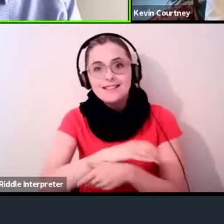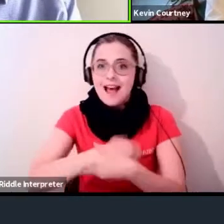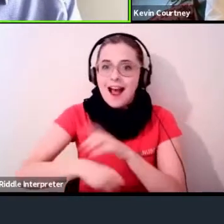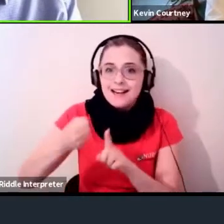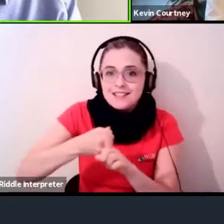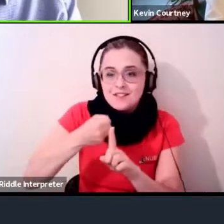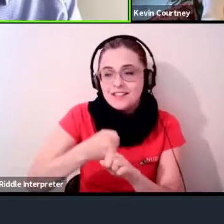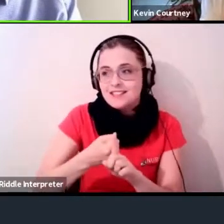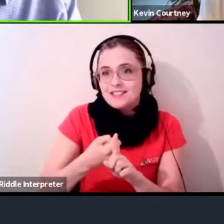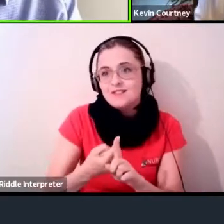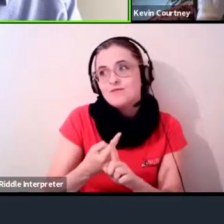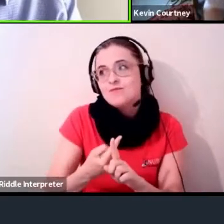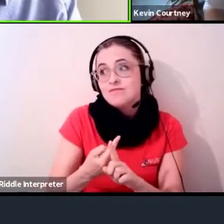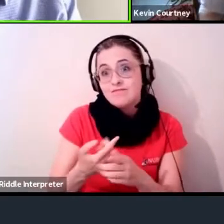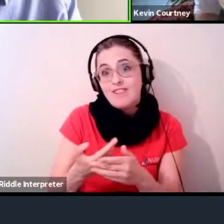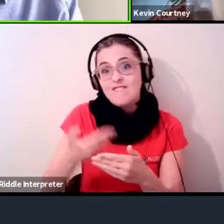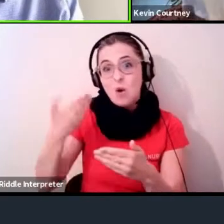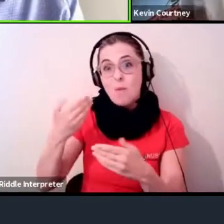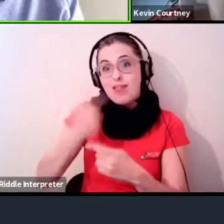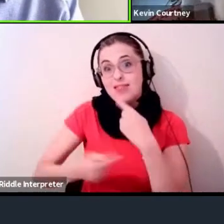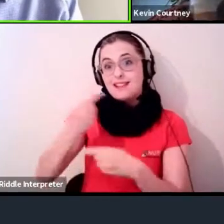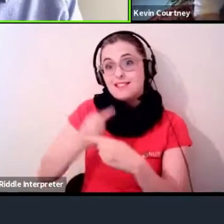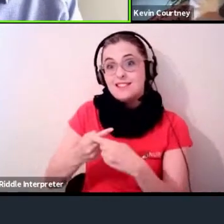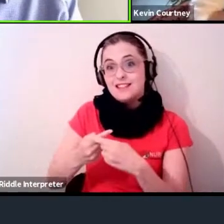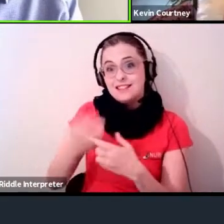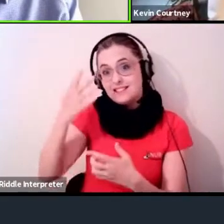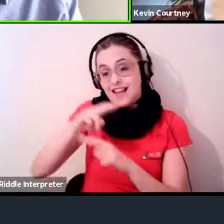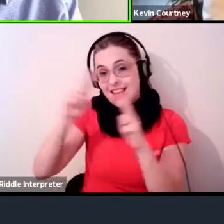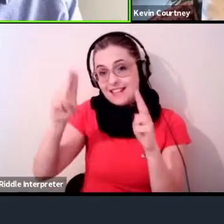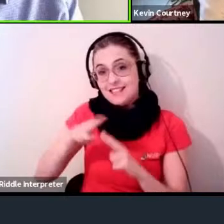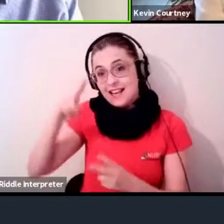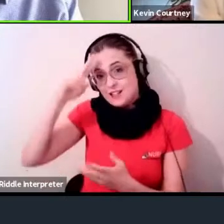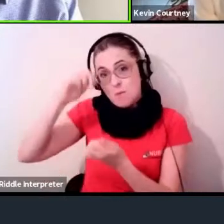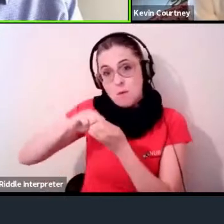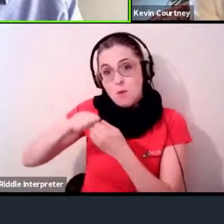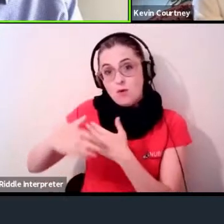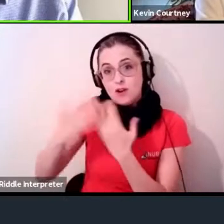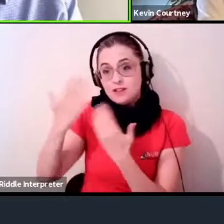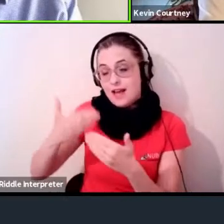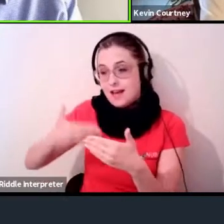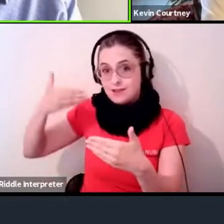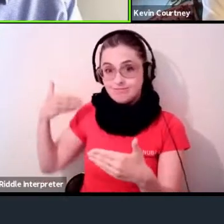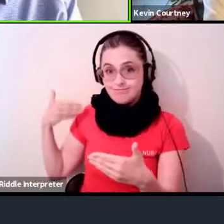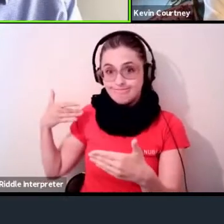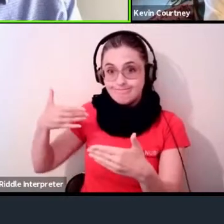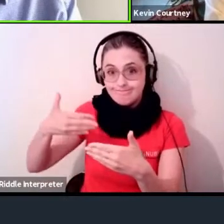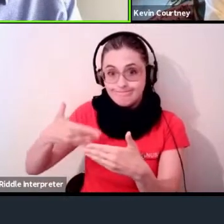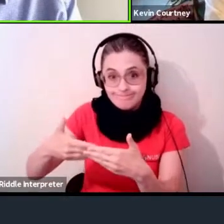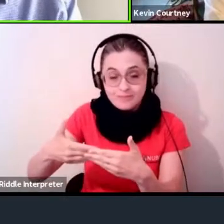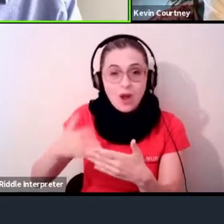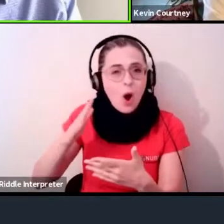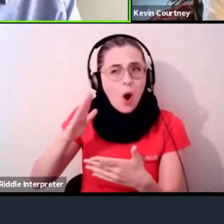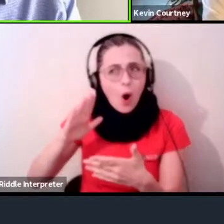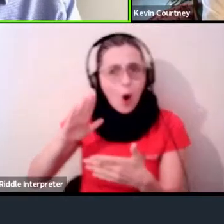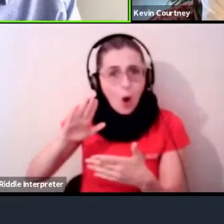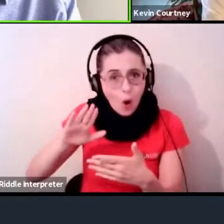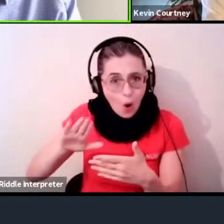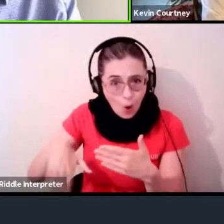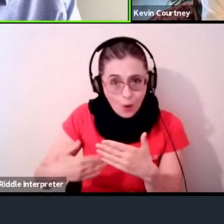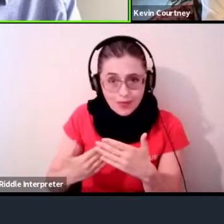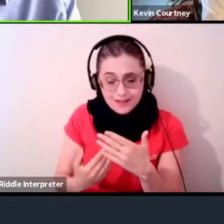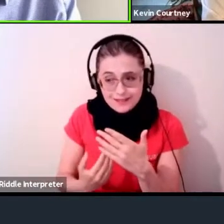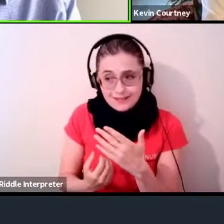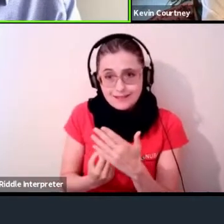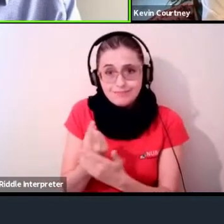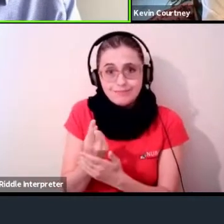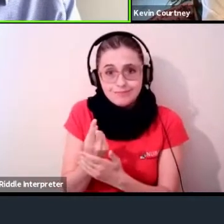year's International Workers' Memorial Day. Not forgetting, of course, that all this life-saving work took place under the leadership